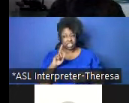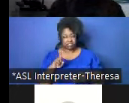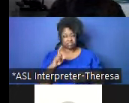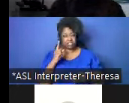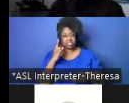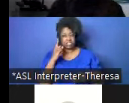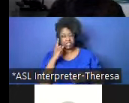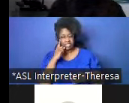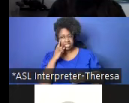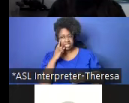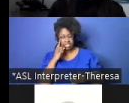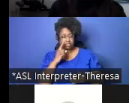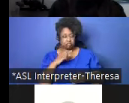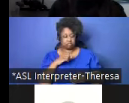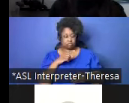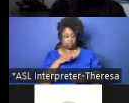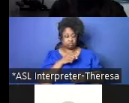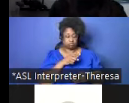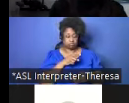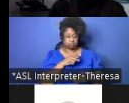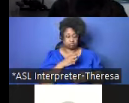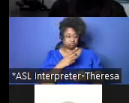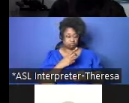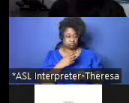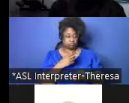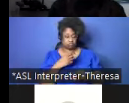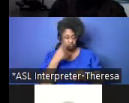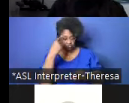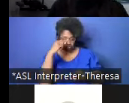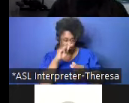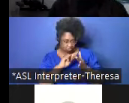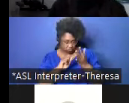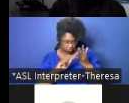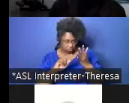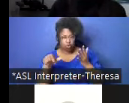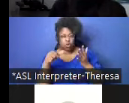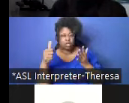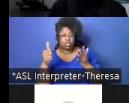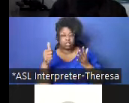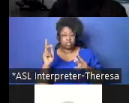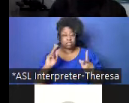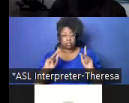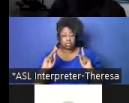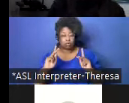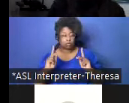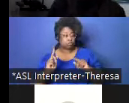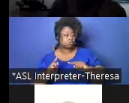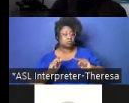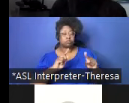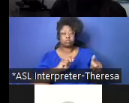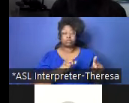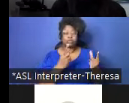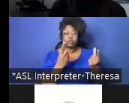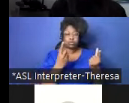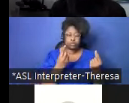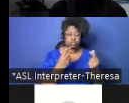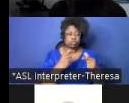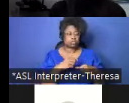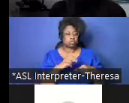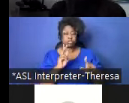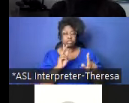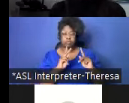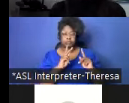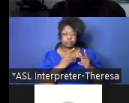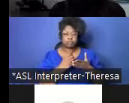for this area, and reimagining of how the public accesses the water and some of